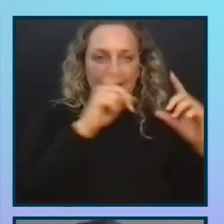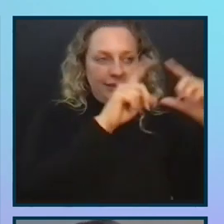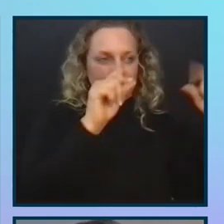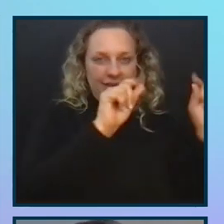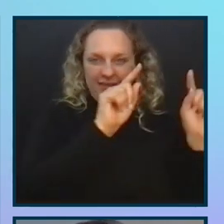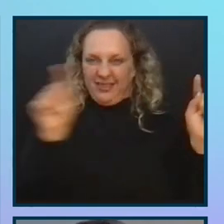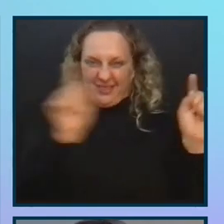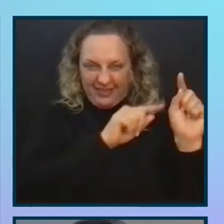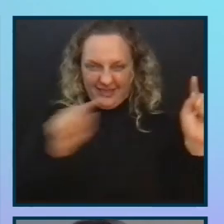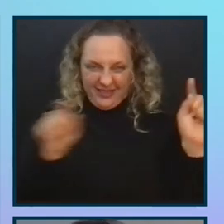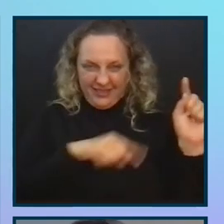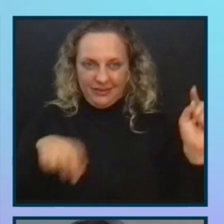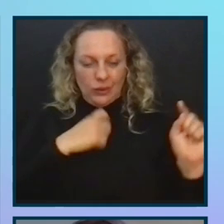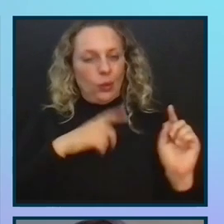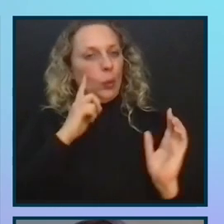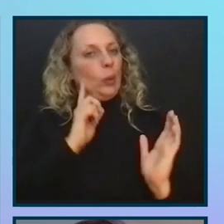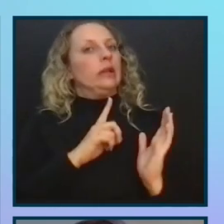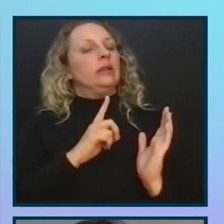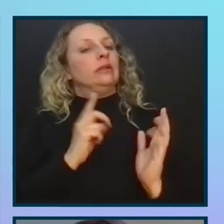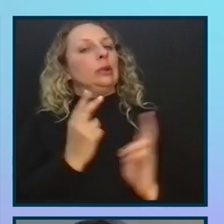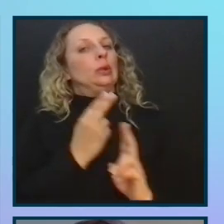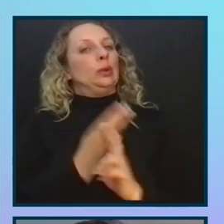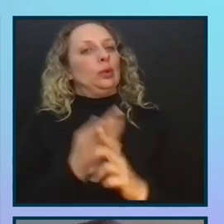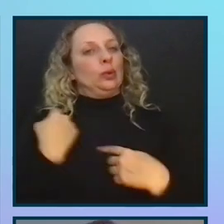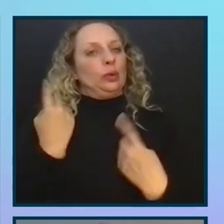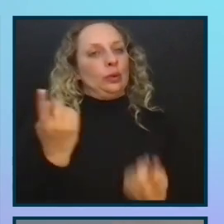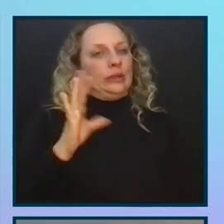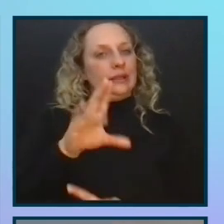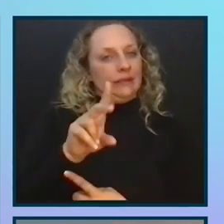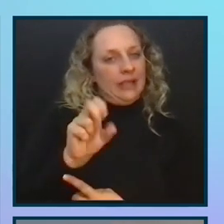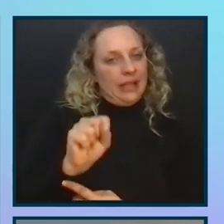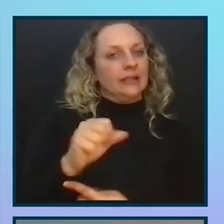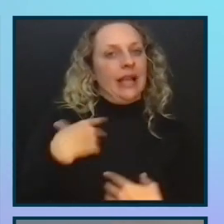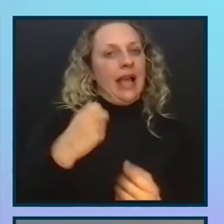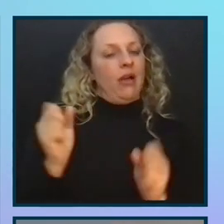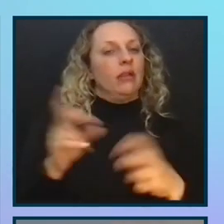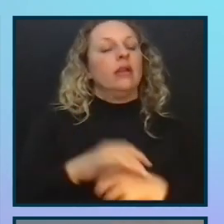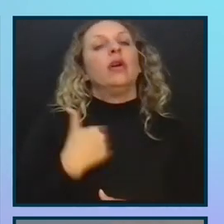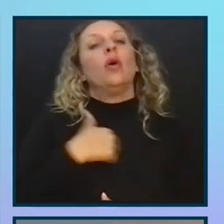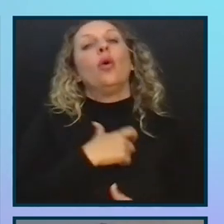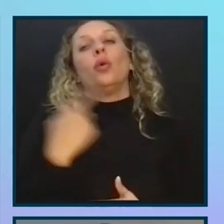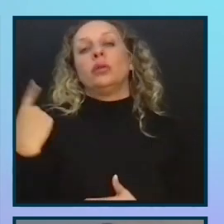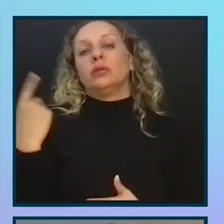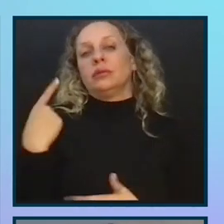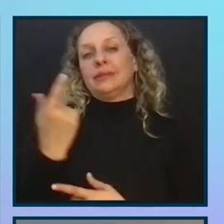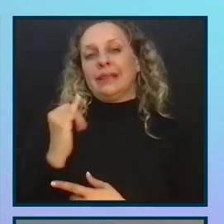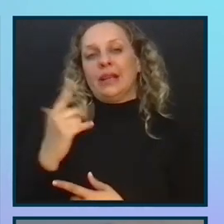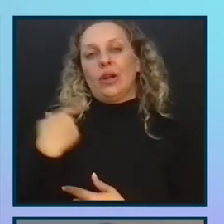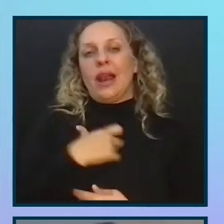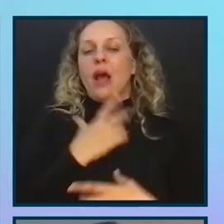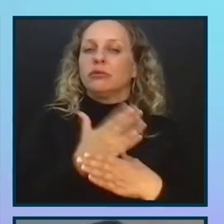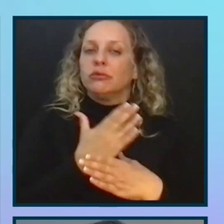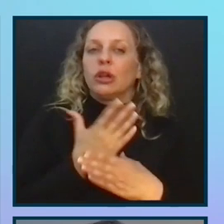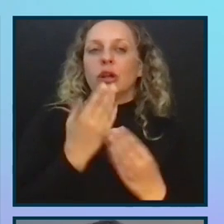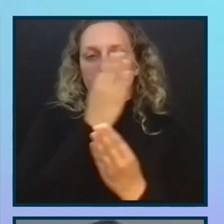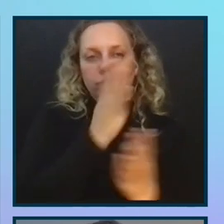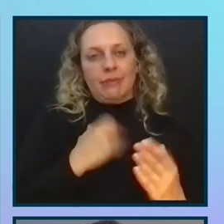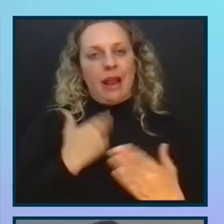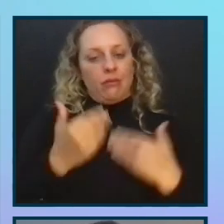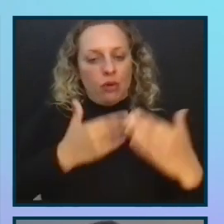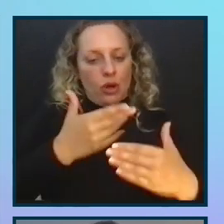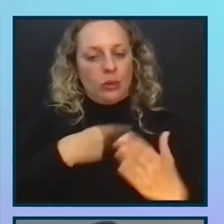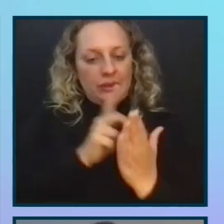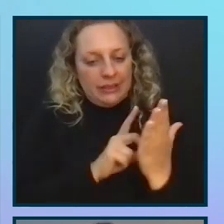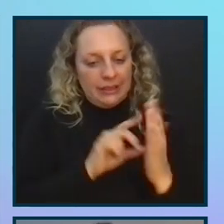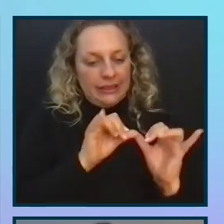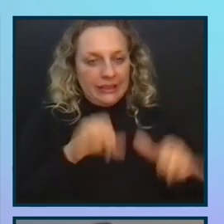that we've explored throughout CVS Health. Today, Daniel and I would love to share with you the progress we've been making on our design system. It's taken